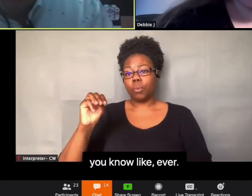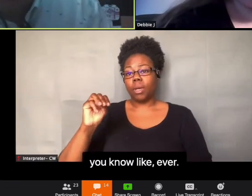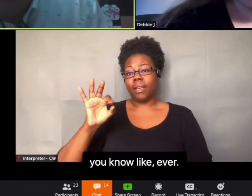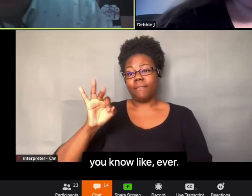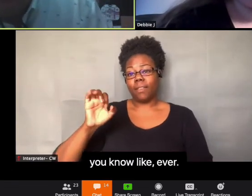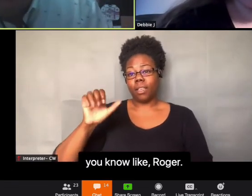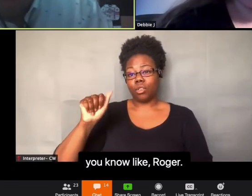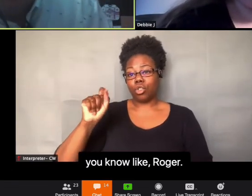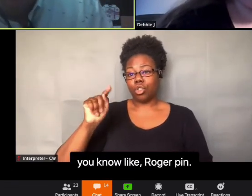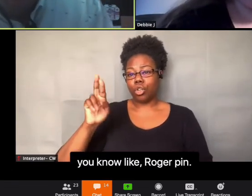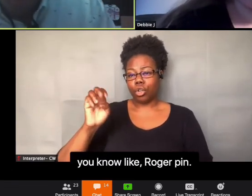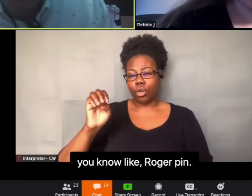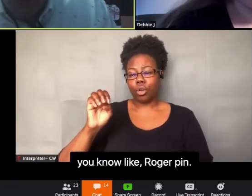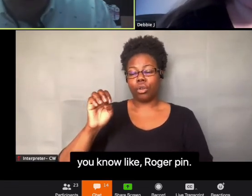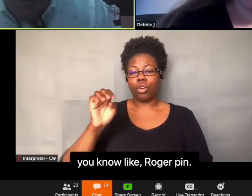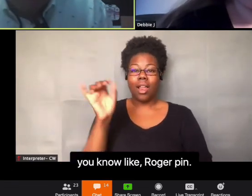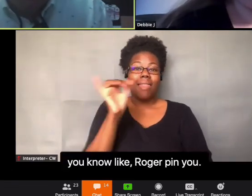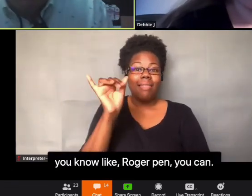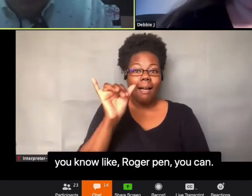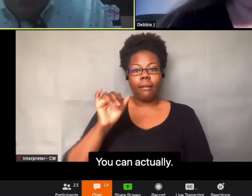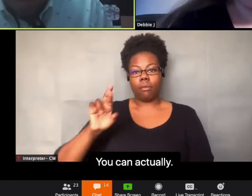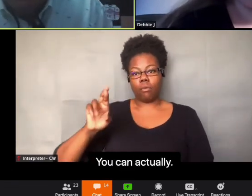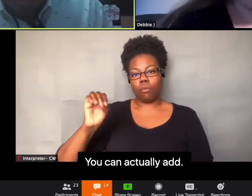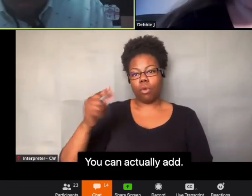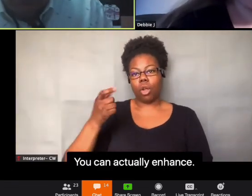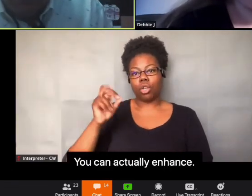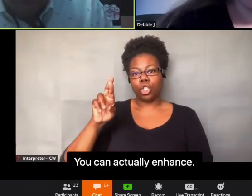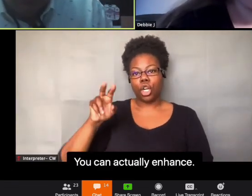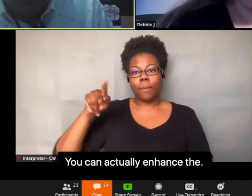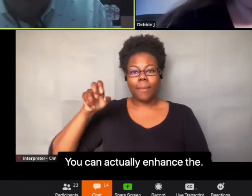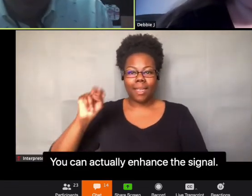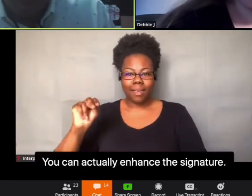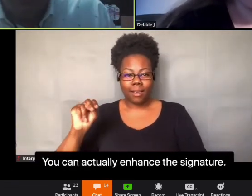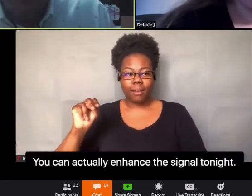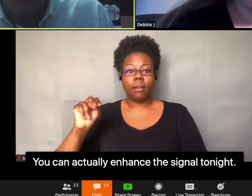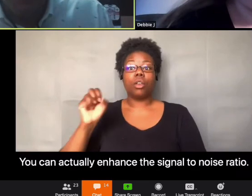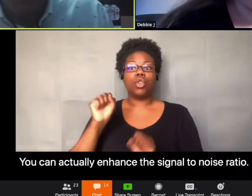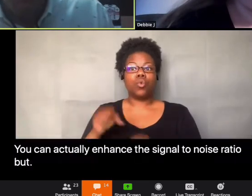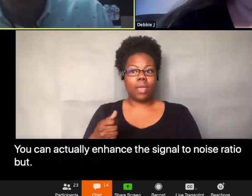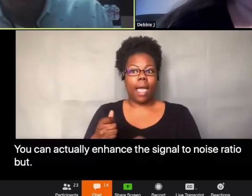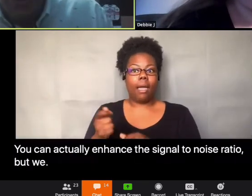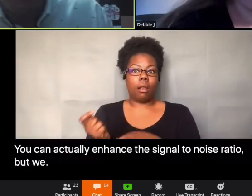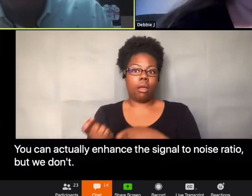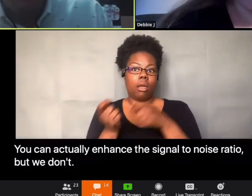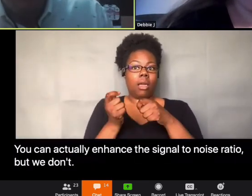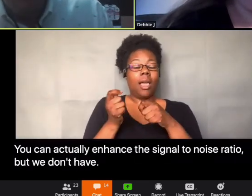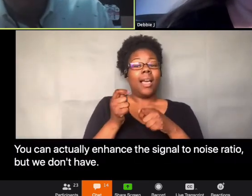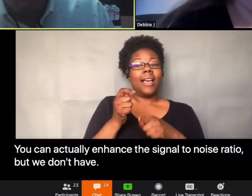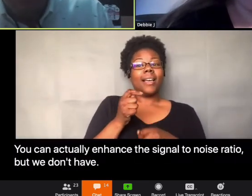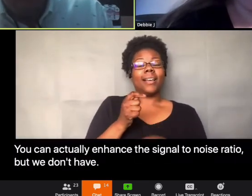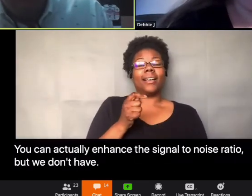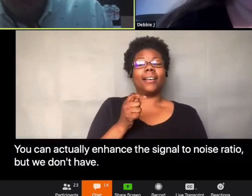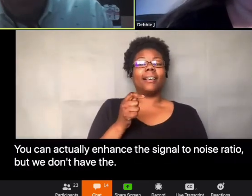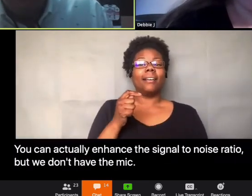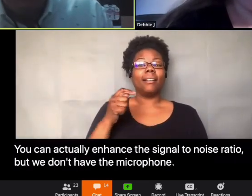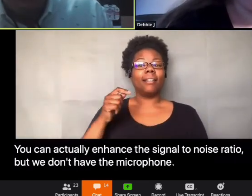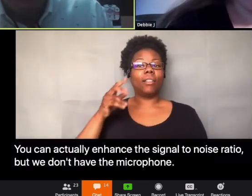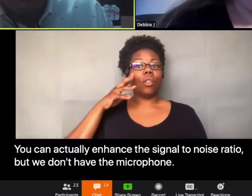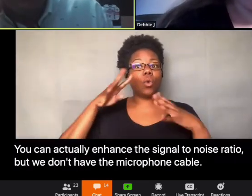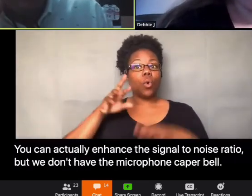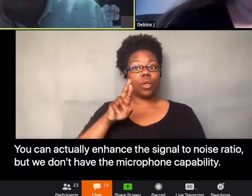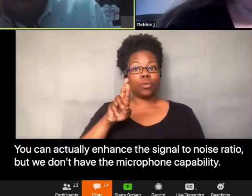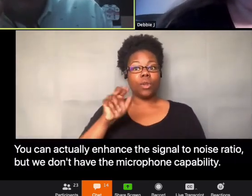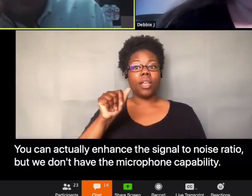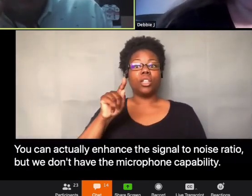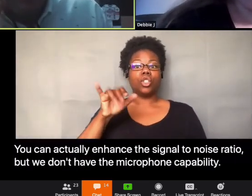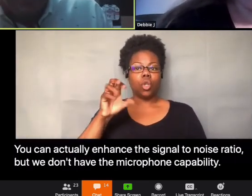a Roger Penn, you can actually enhance the signal to noise ratio, but we don't have the microphone